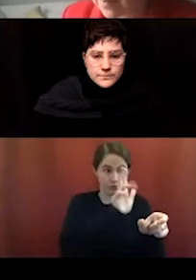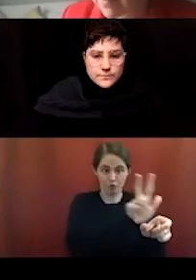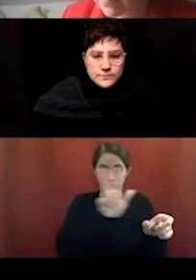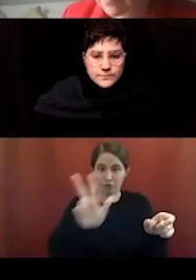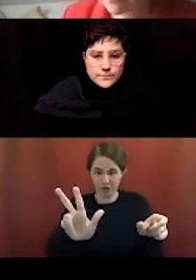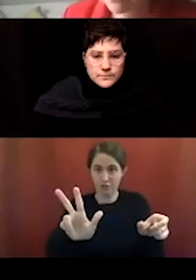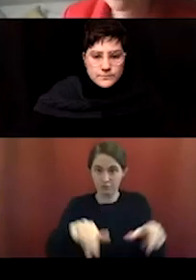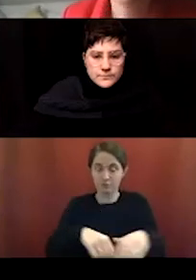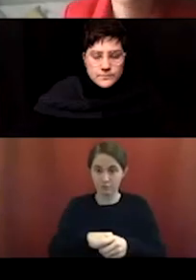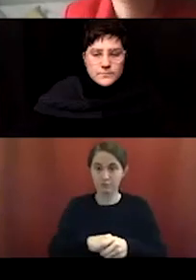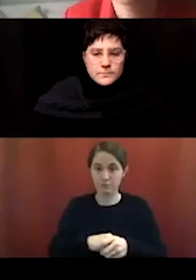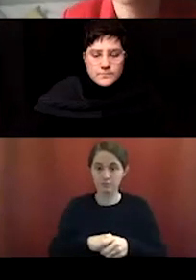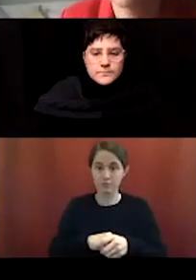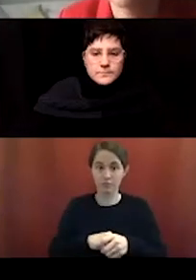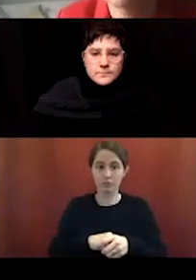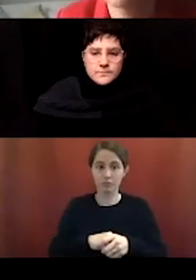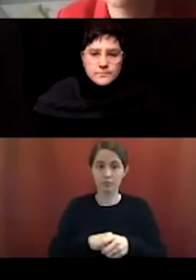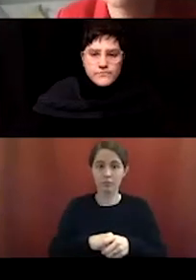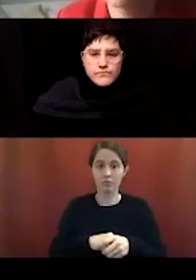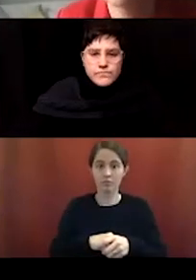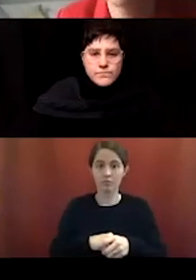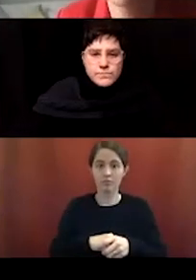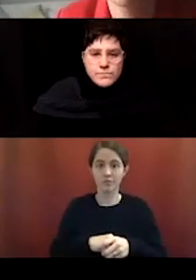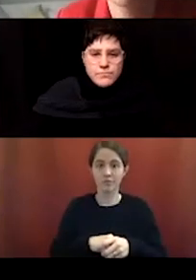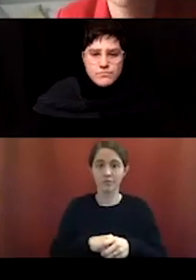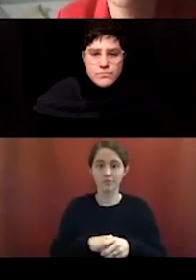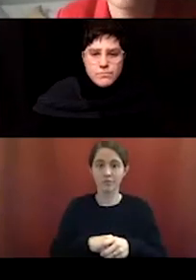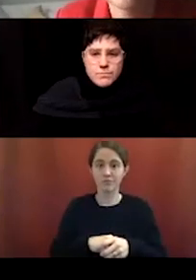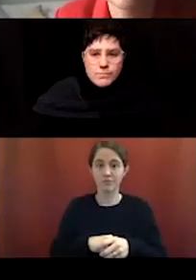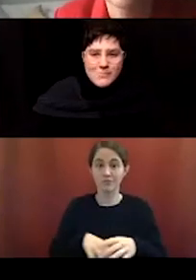and which you will translate it.